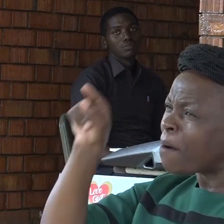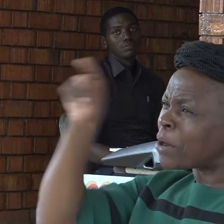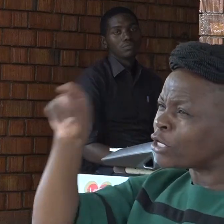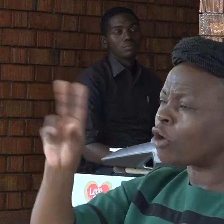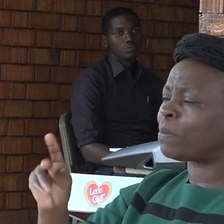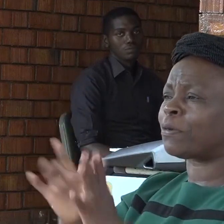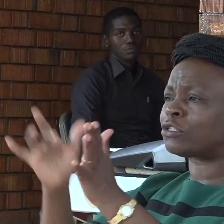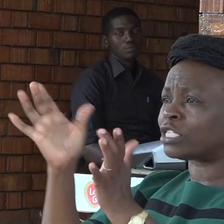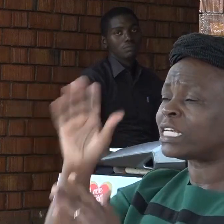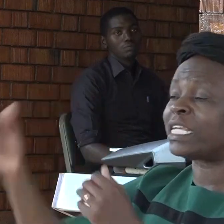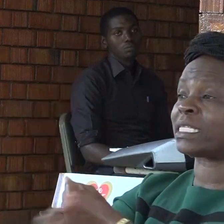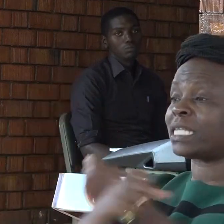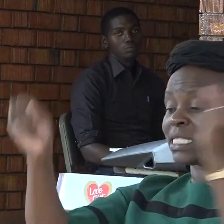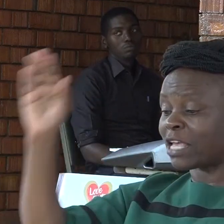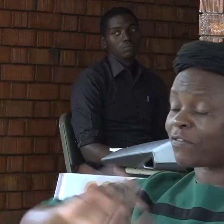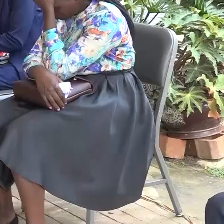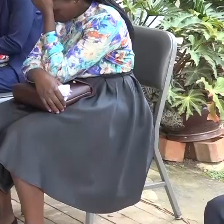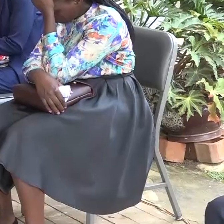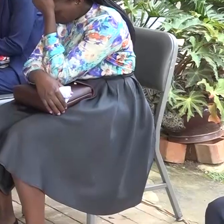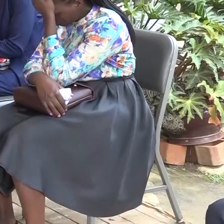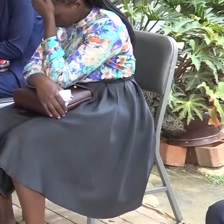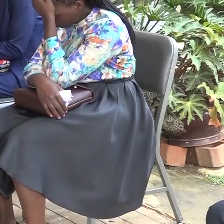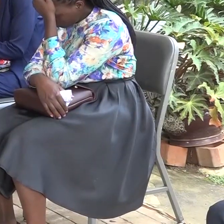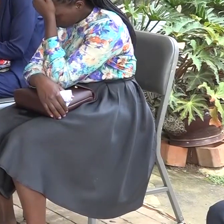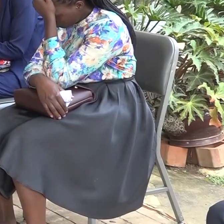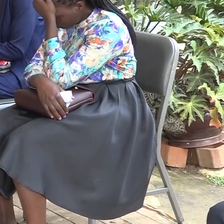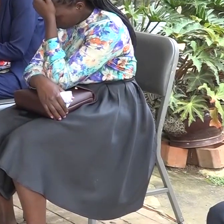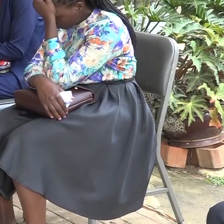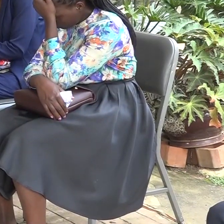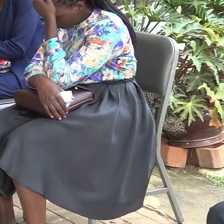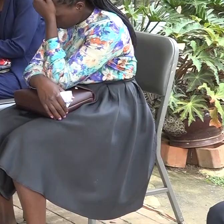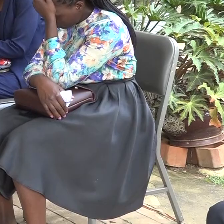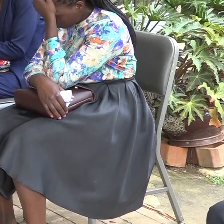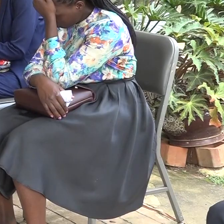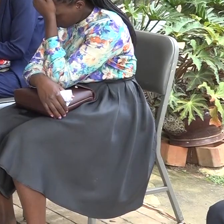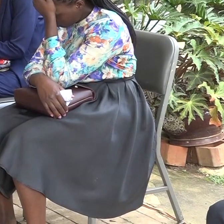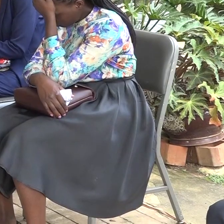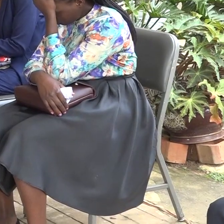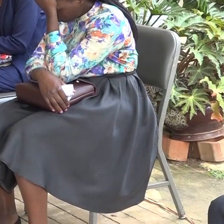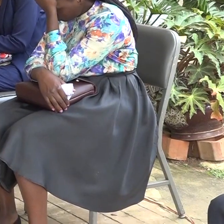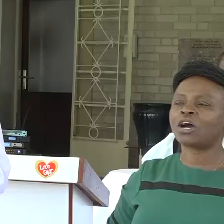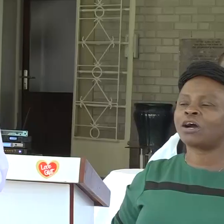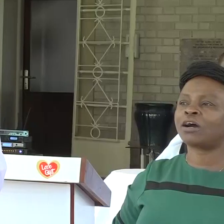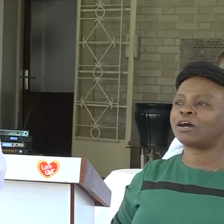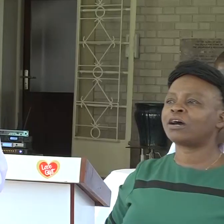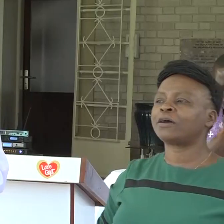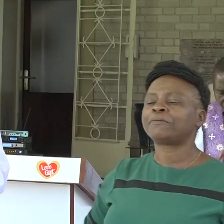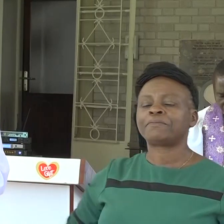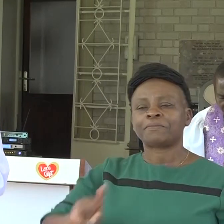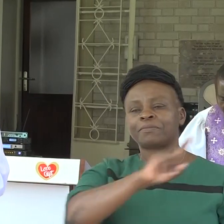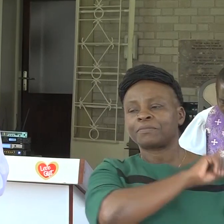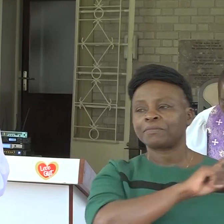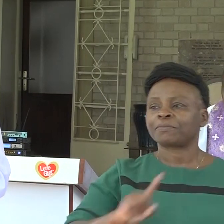Jesus, that is the Savior of the world. Archbishop Dr. Samuel Stephen Kazimba Mugalu communicated this during the